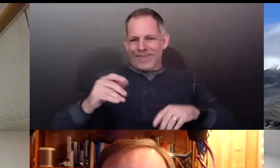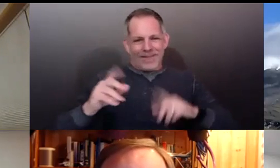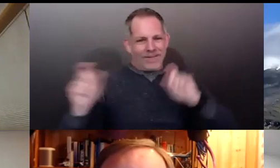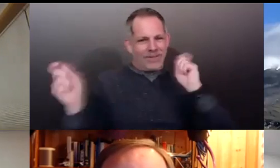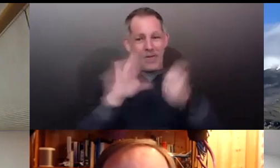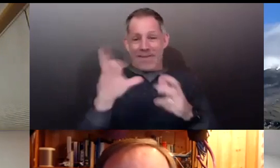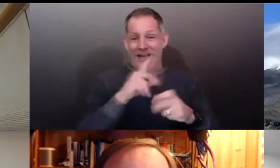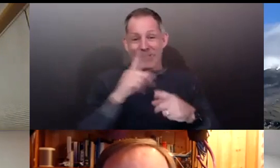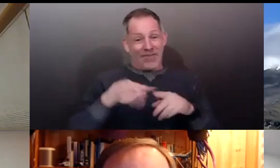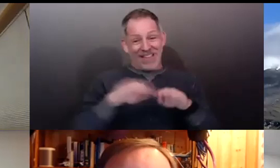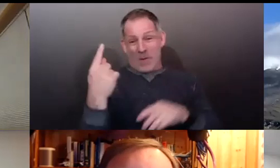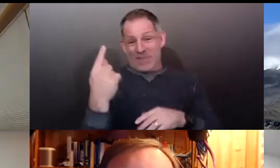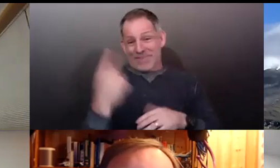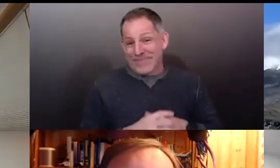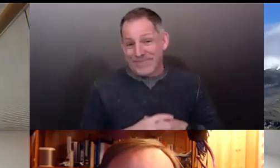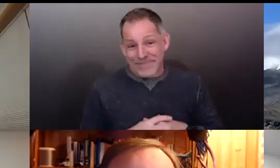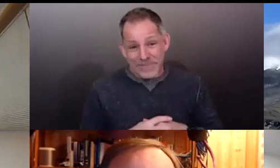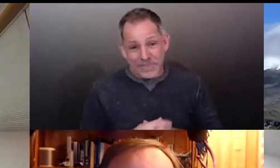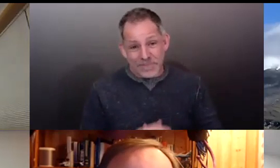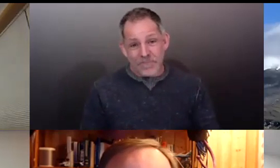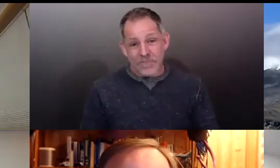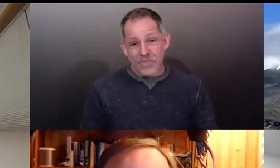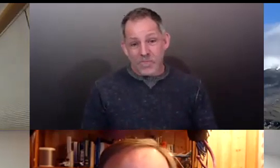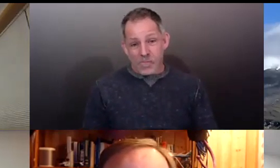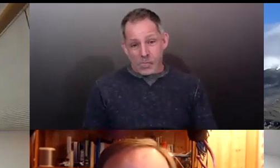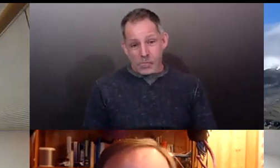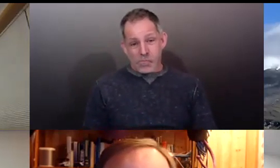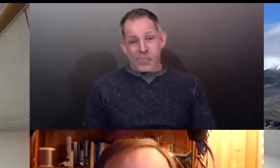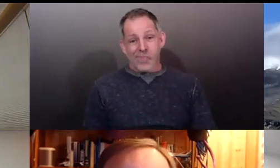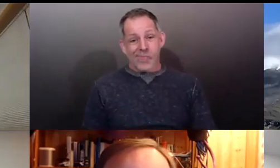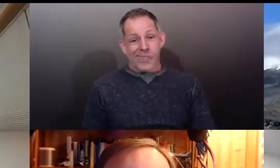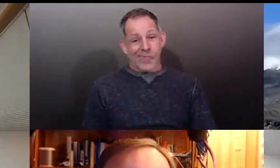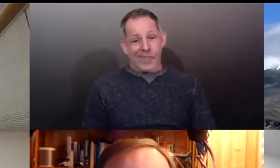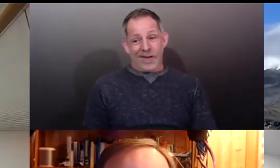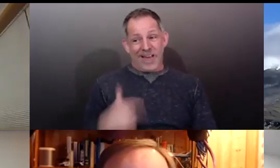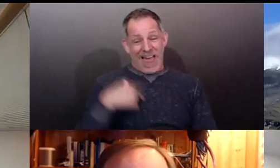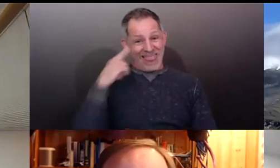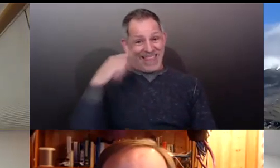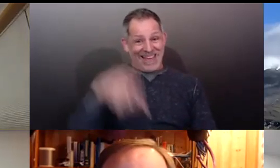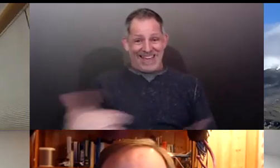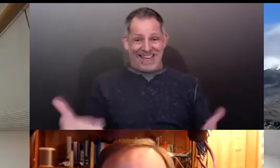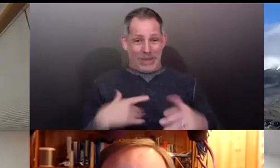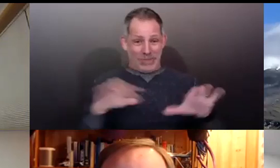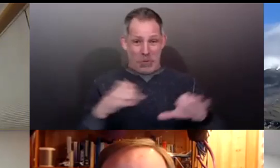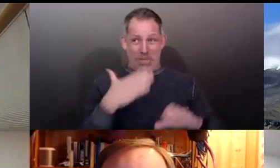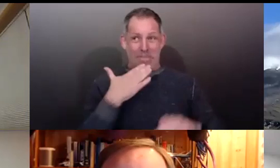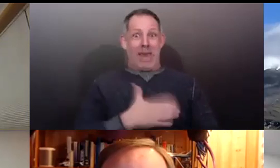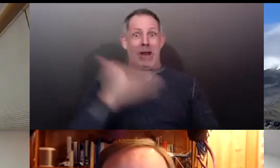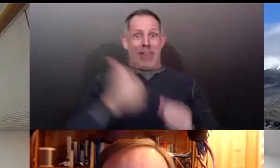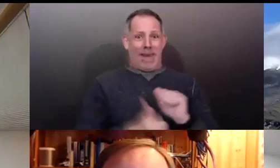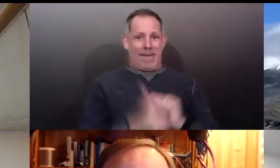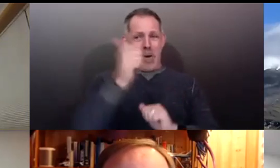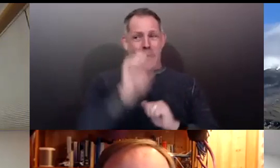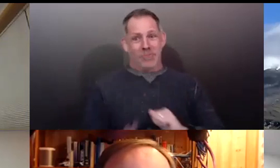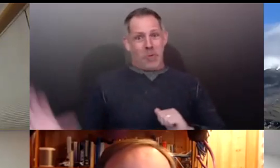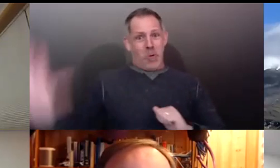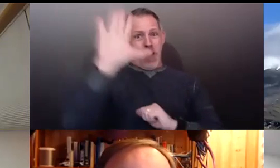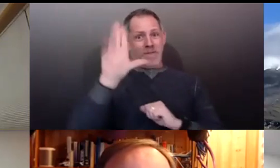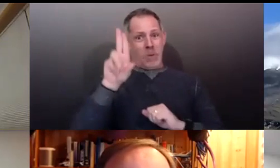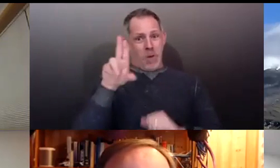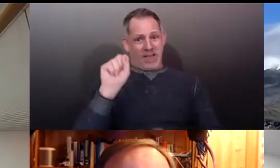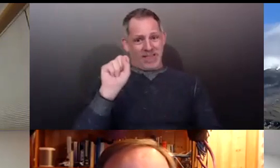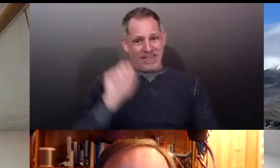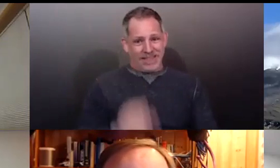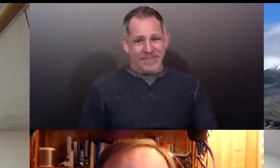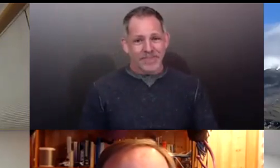in the country. So as sort of bleak as this is and dangerous as it is, we're doing pretty good here. And as